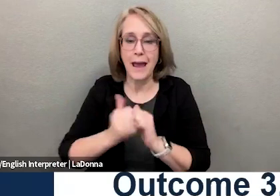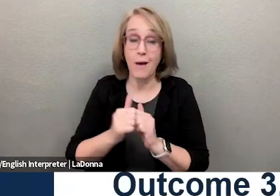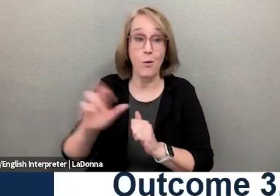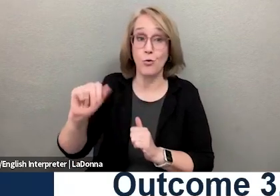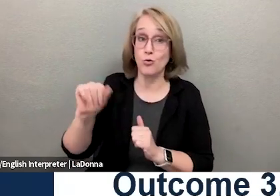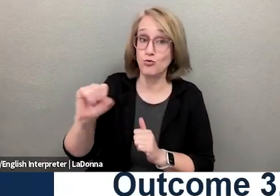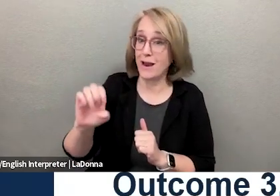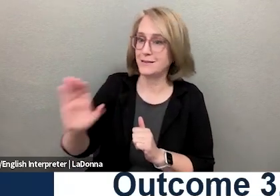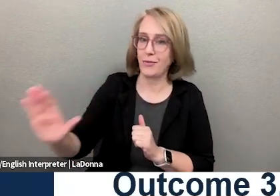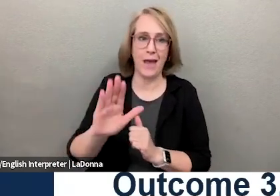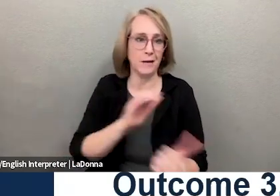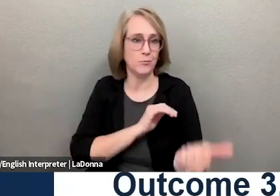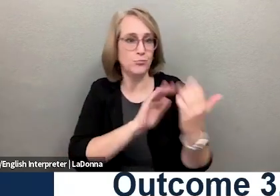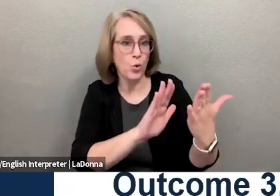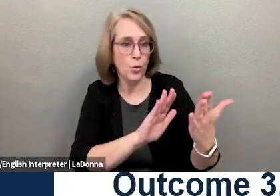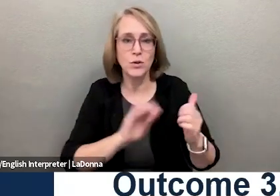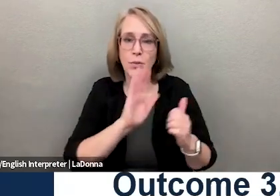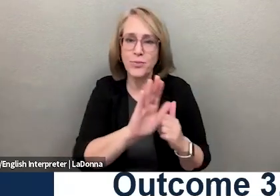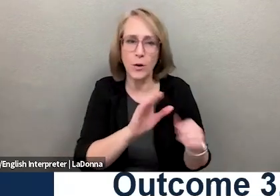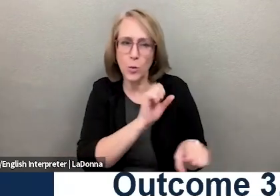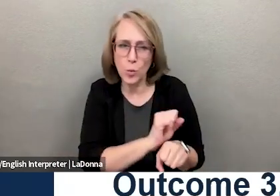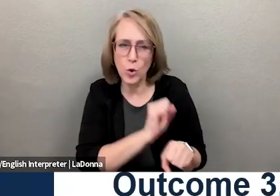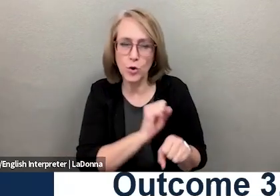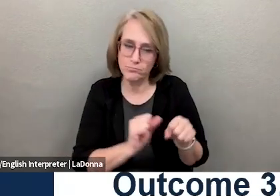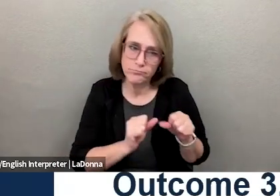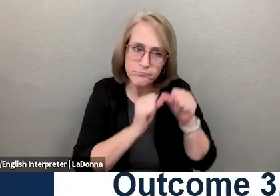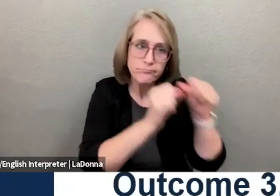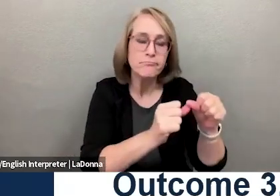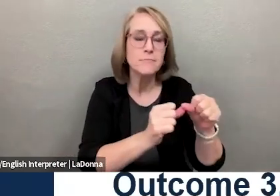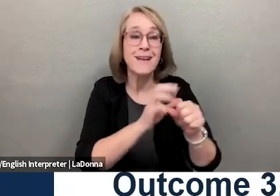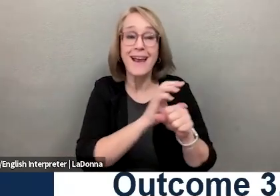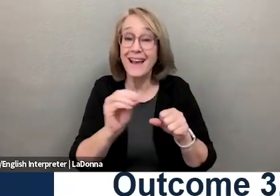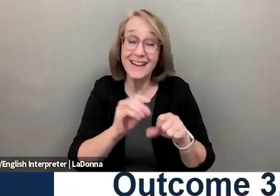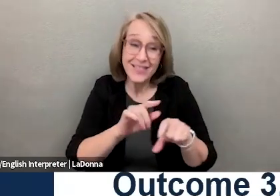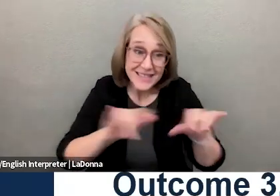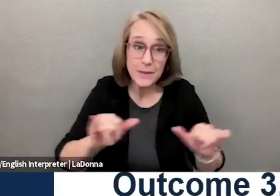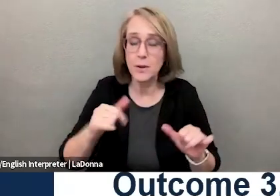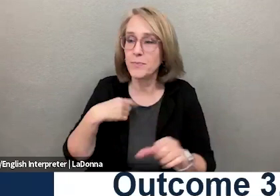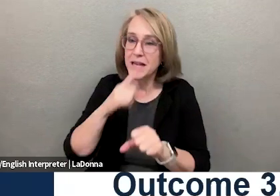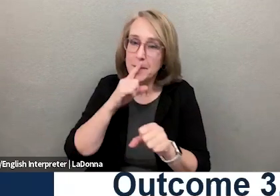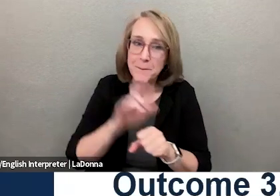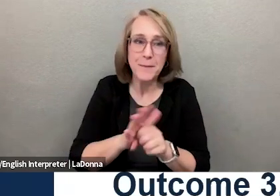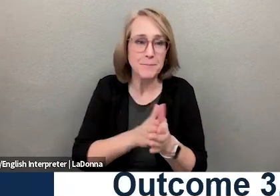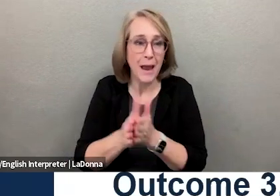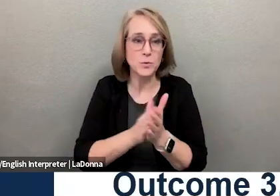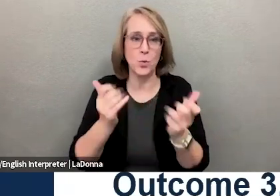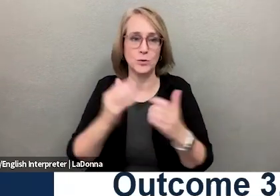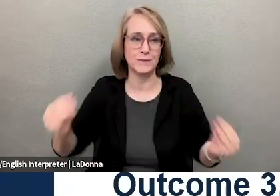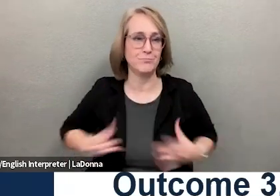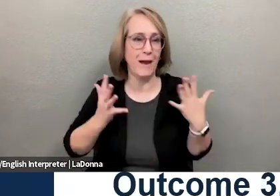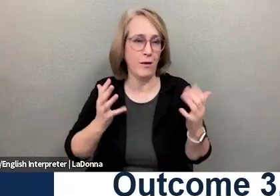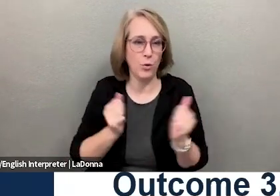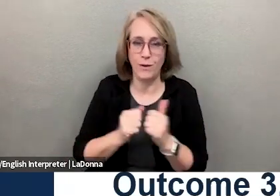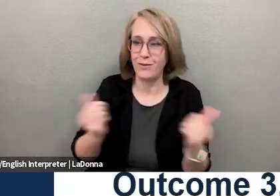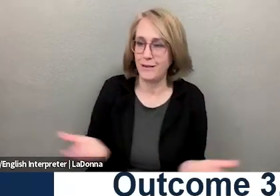To sustain this important effort and to continue to inspire the commitment and passion on RAISE